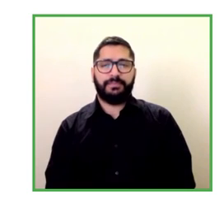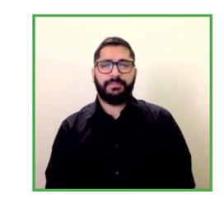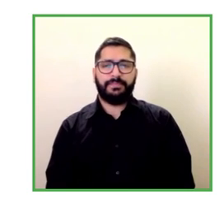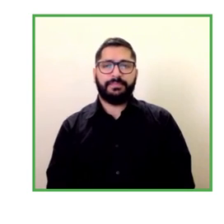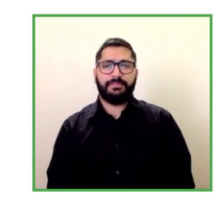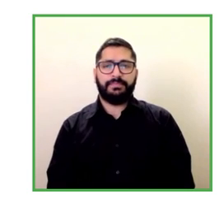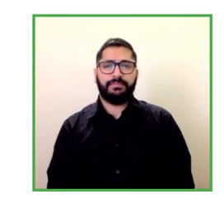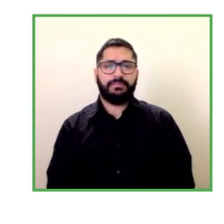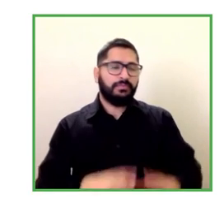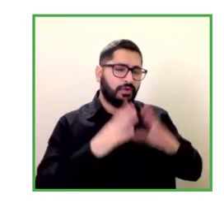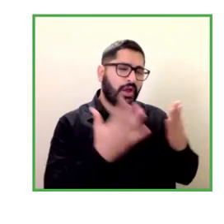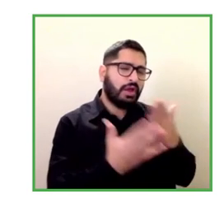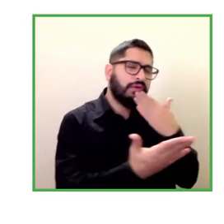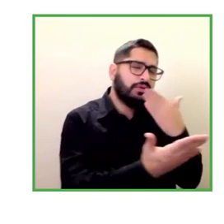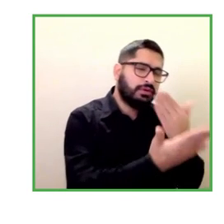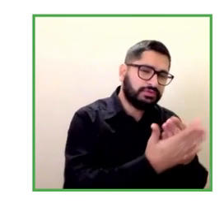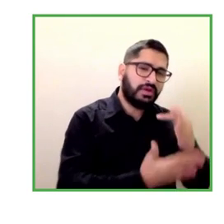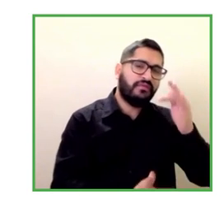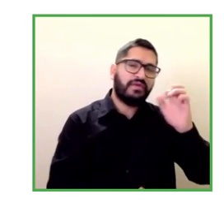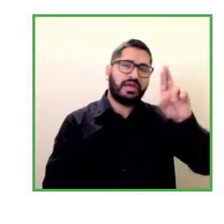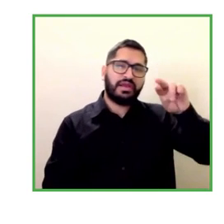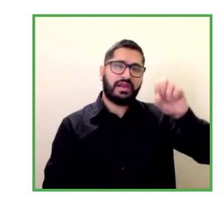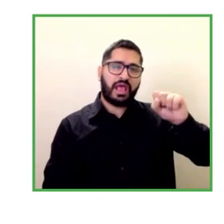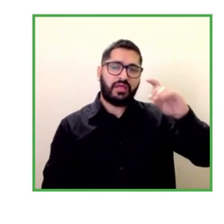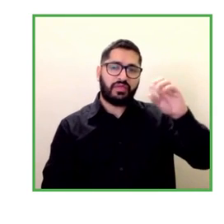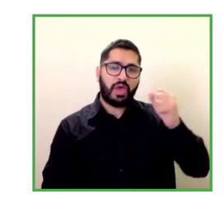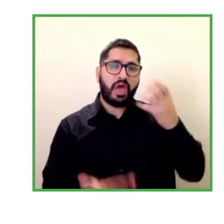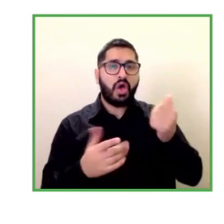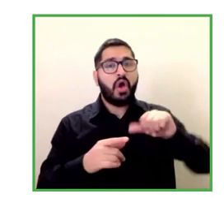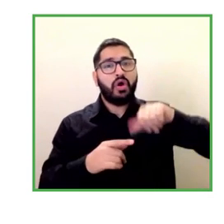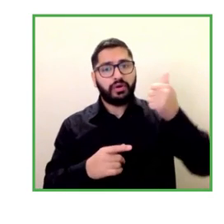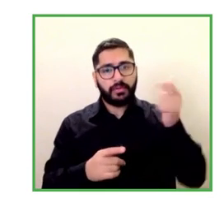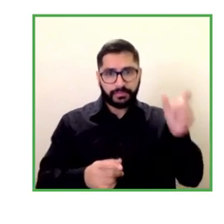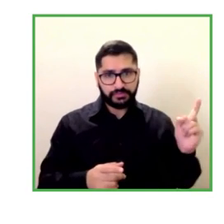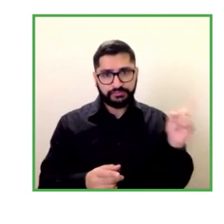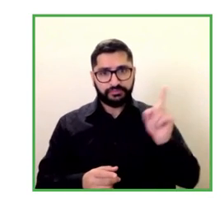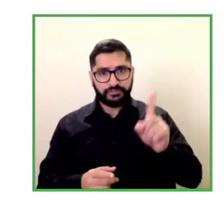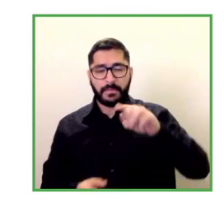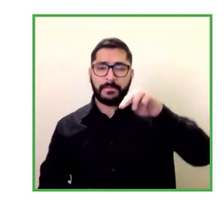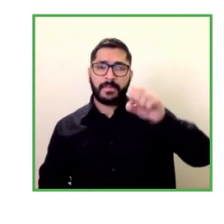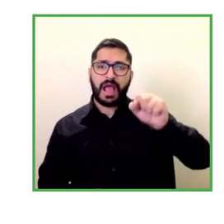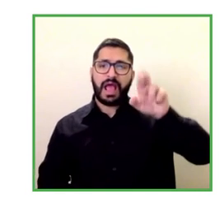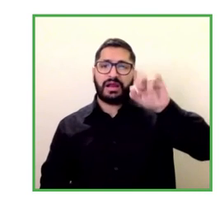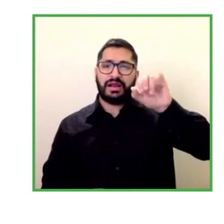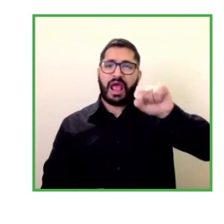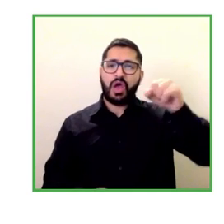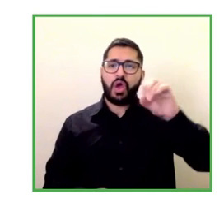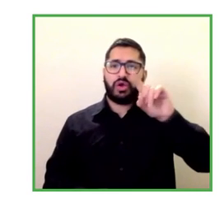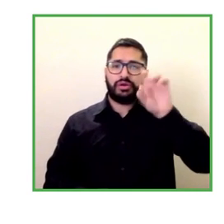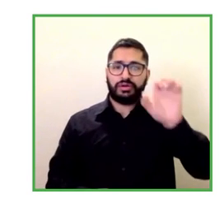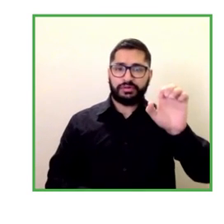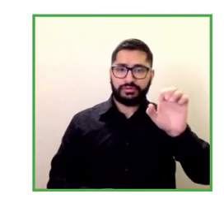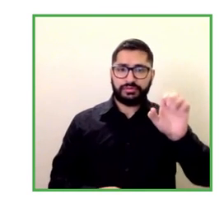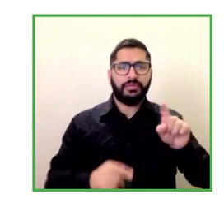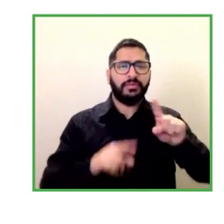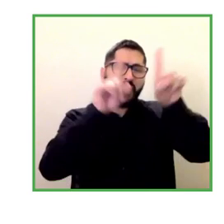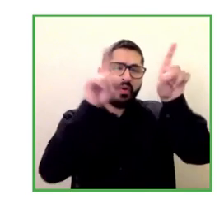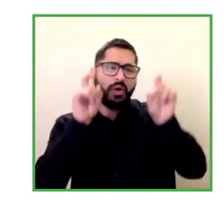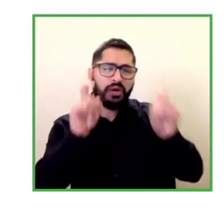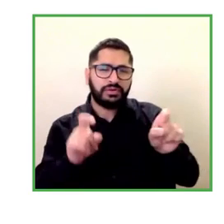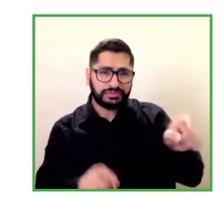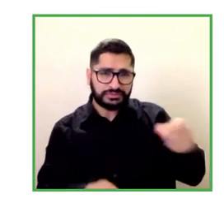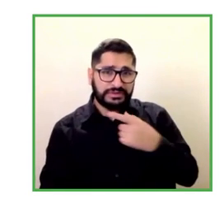Thank you so much, Fernando. Next question is for Maria Jose. Maria Jose, I would like to ask